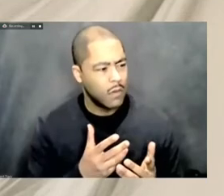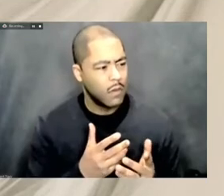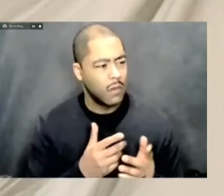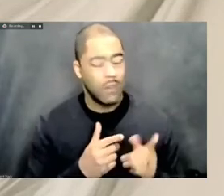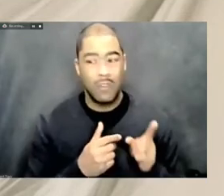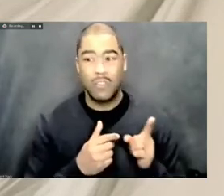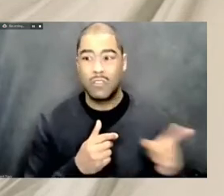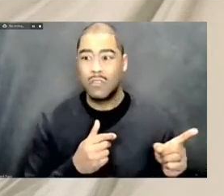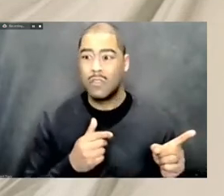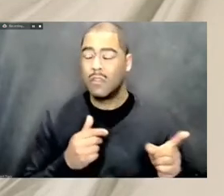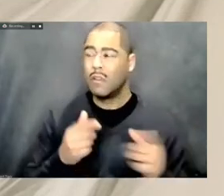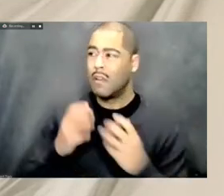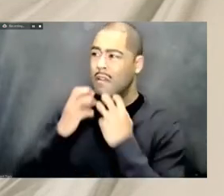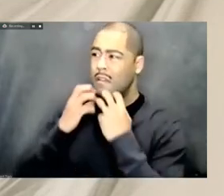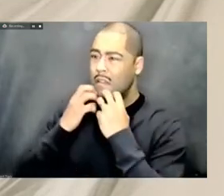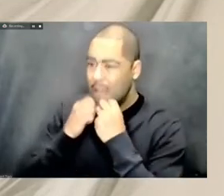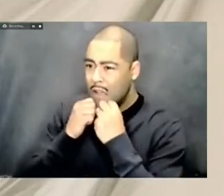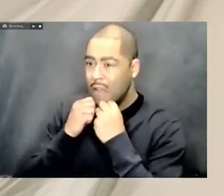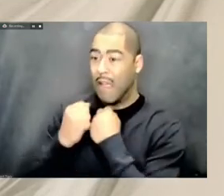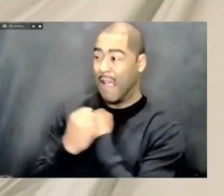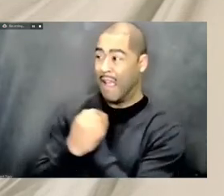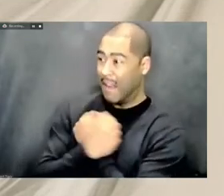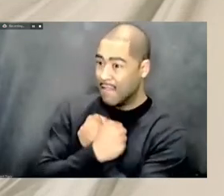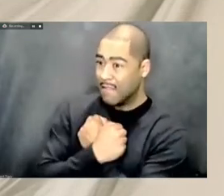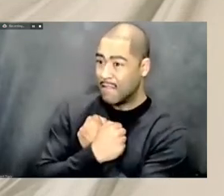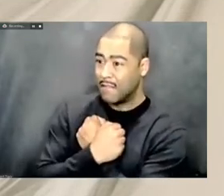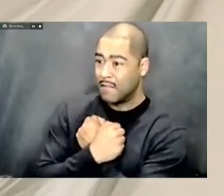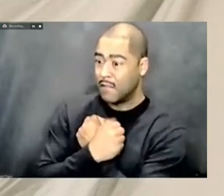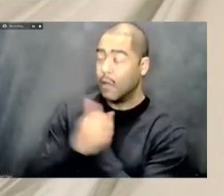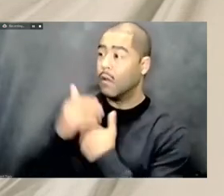And then she went and married him.